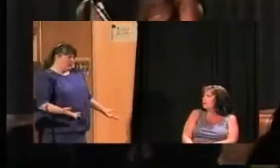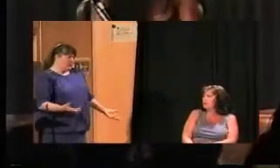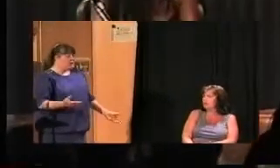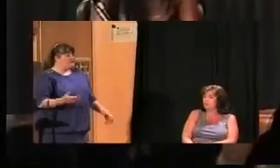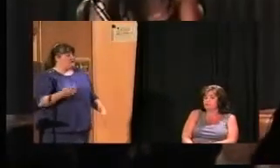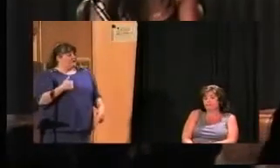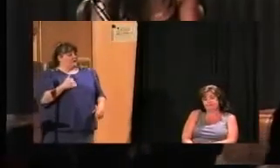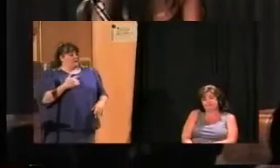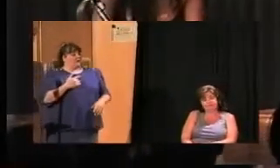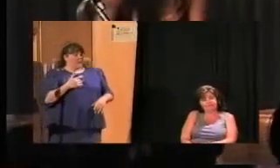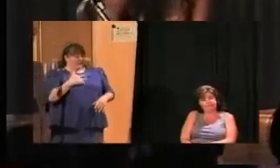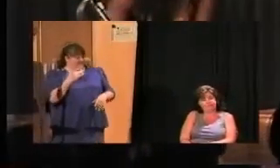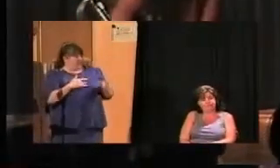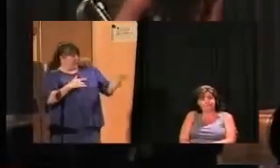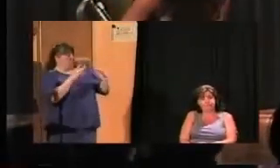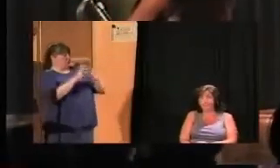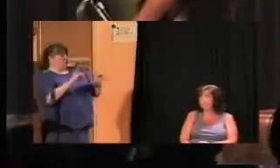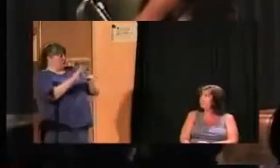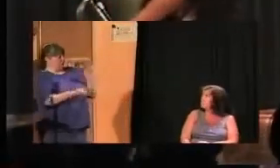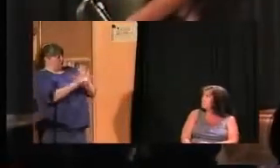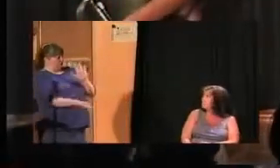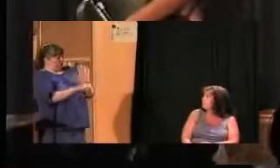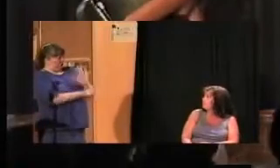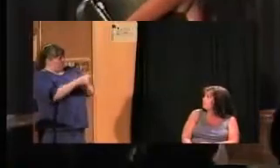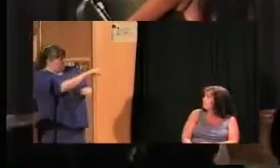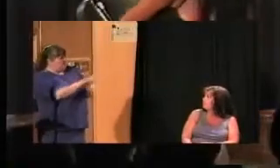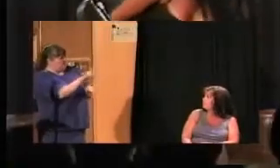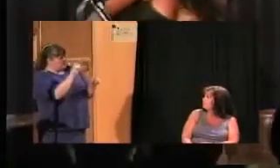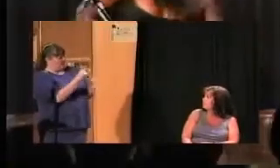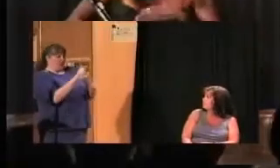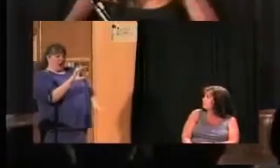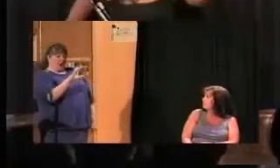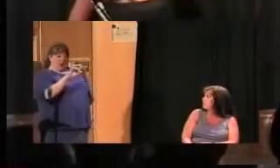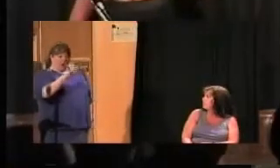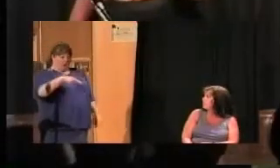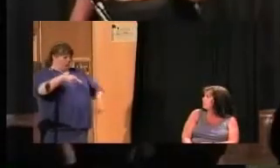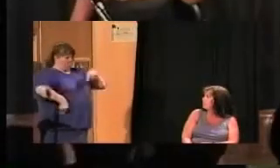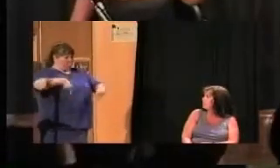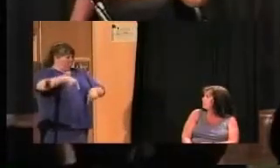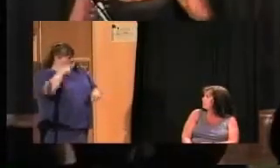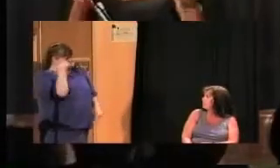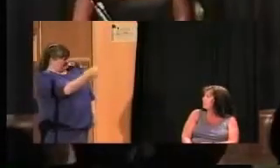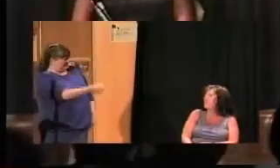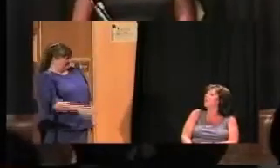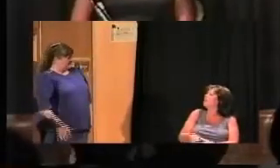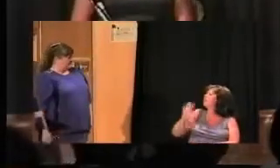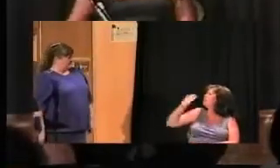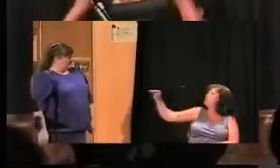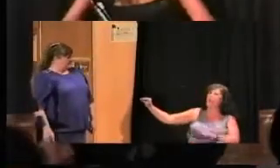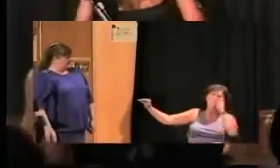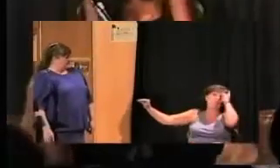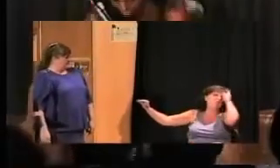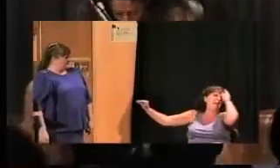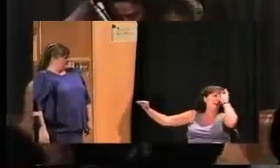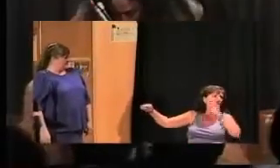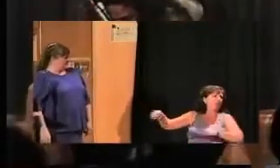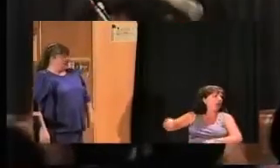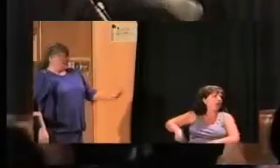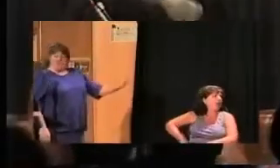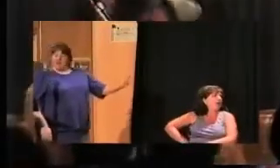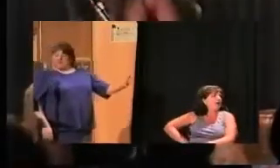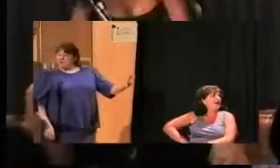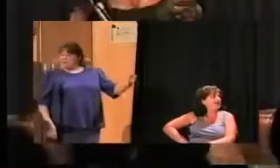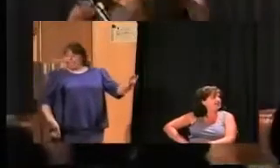take great issue with your continual usage of the term crip. Shut up, Patty. Okay, I'm